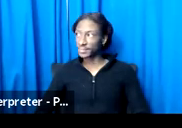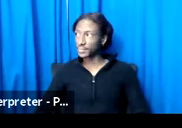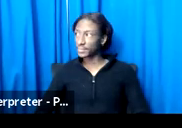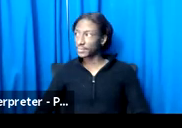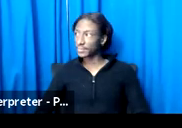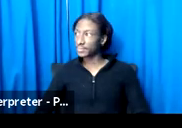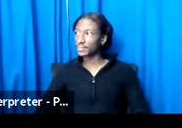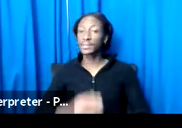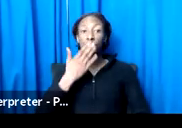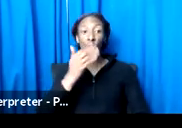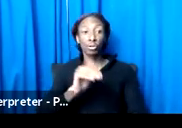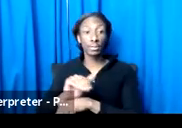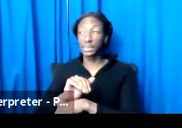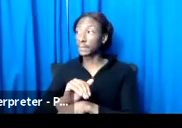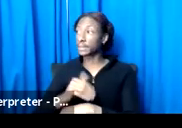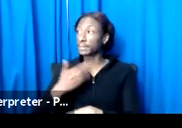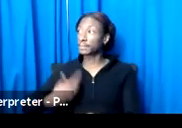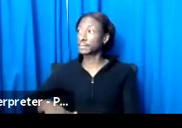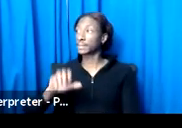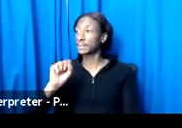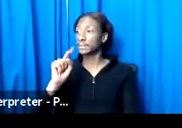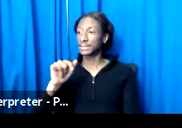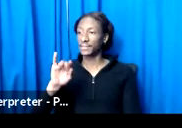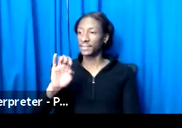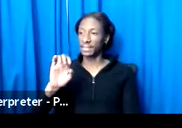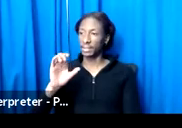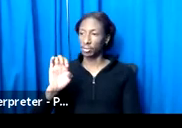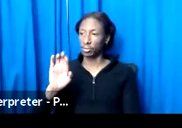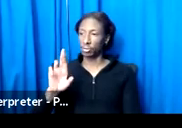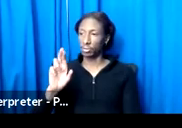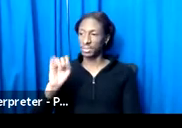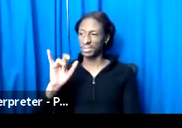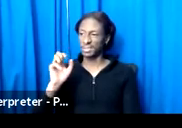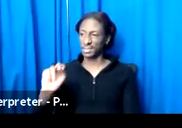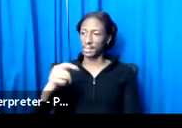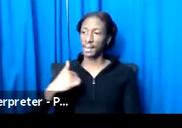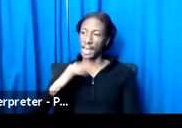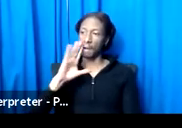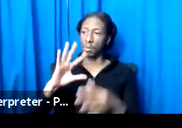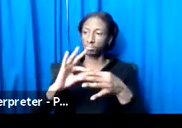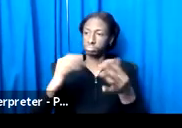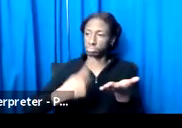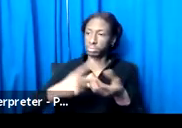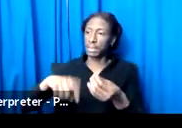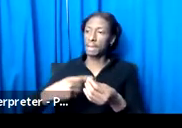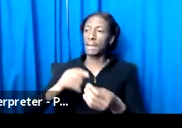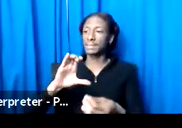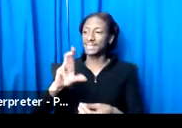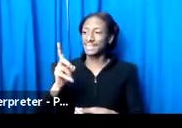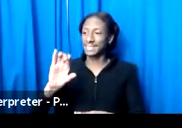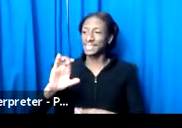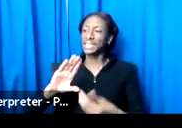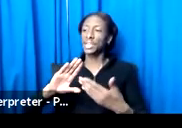Good evening. My name is Stephanie Erskine, and I will be talking to you today about CDC's Community-Based